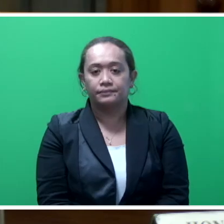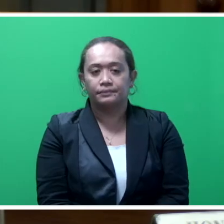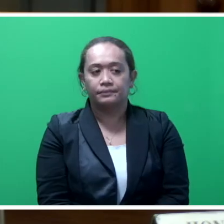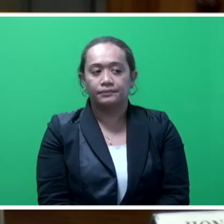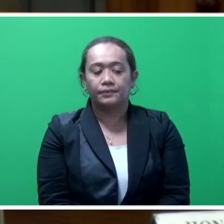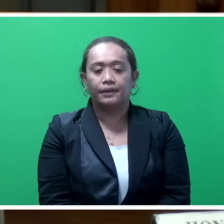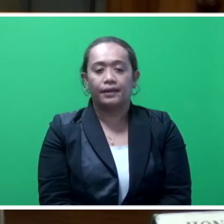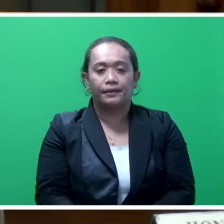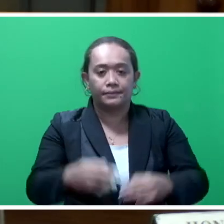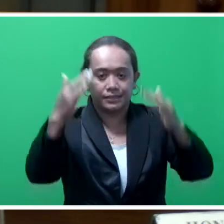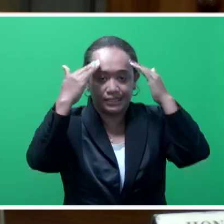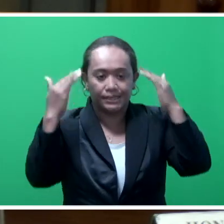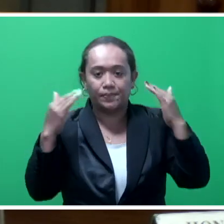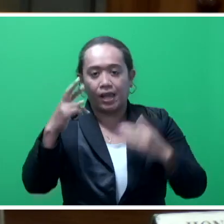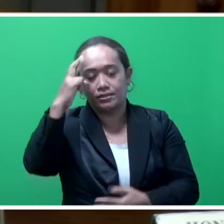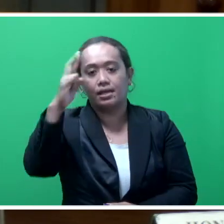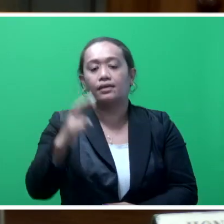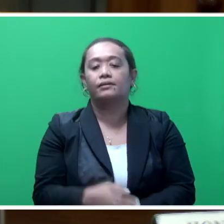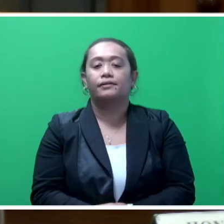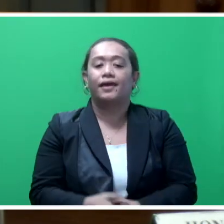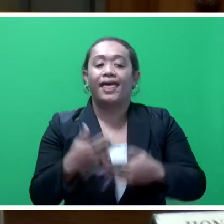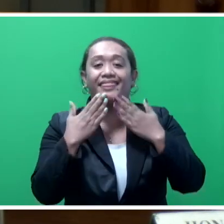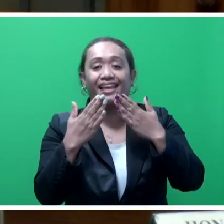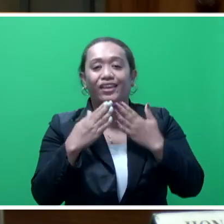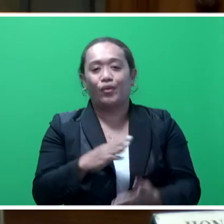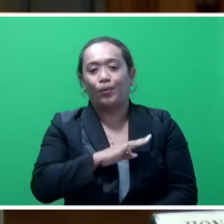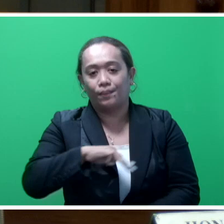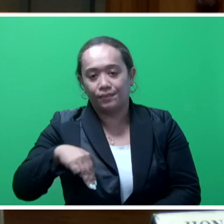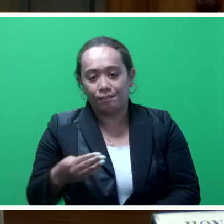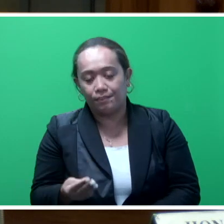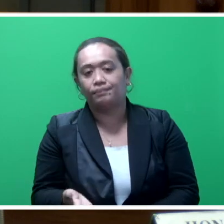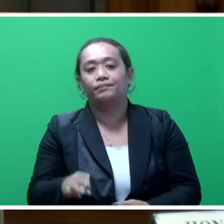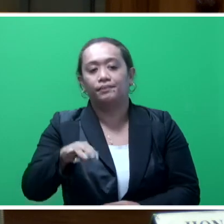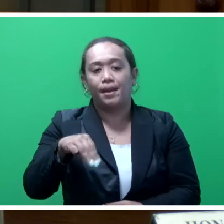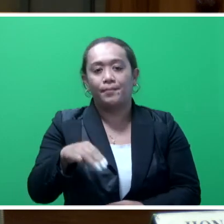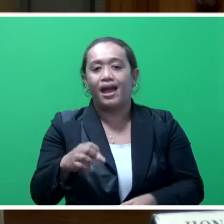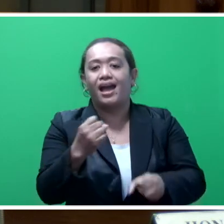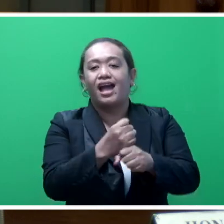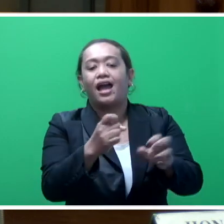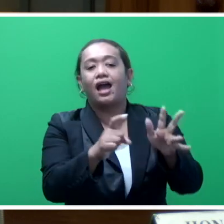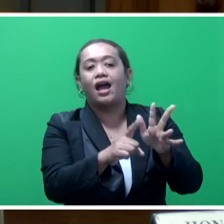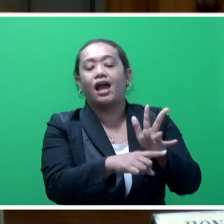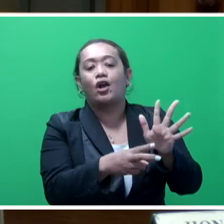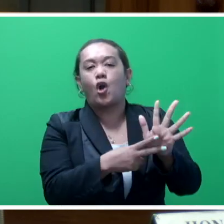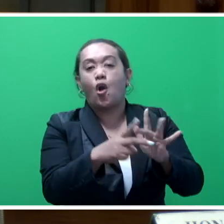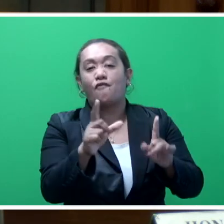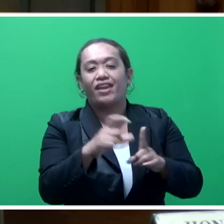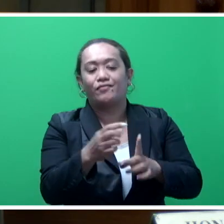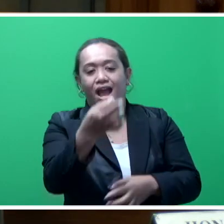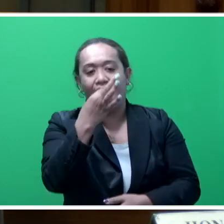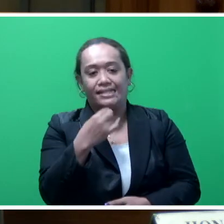Mr. Speaker, I want to thank the Honourable Member, Honourable Govind, for asking this question. Mr.